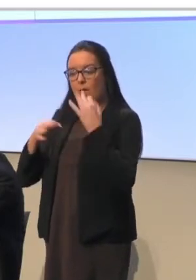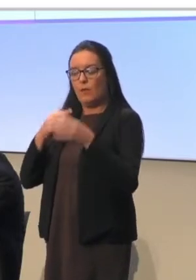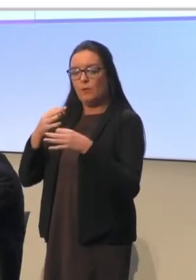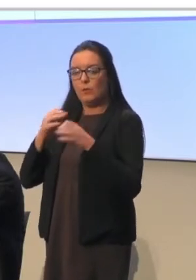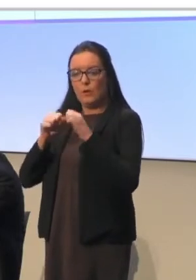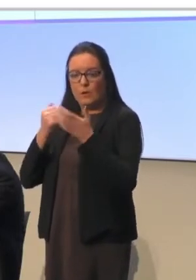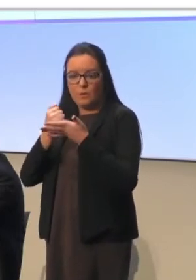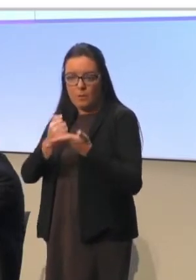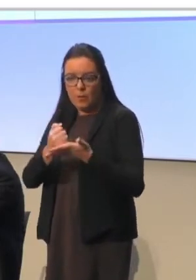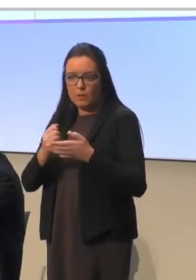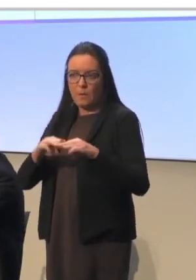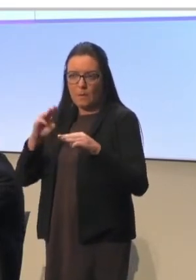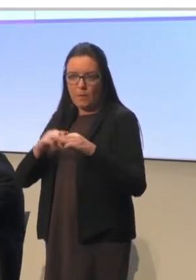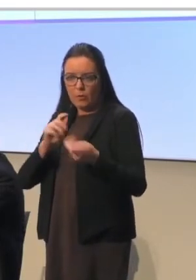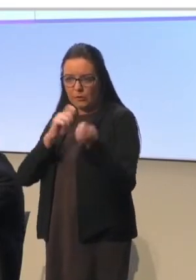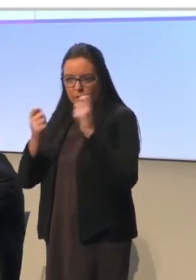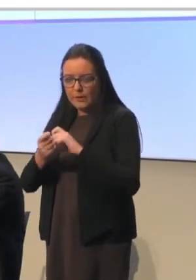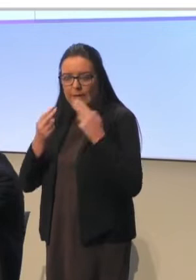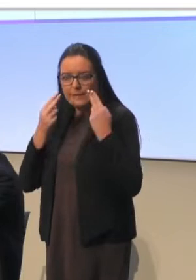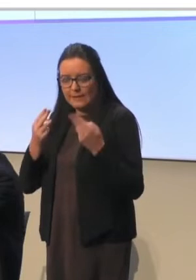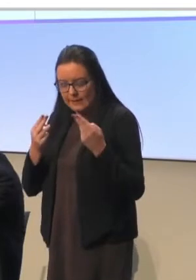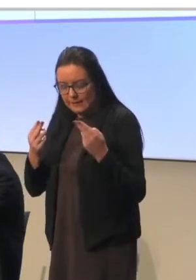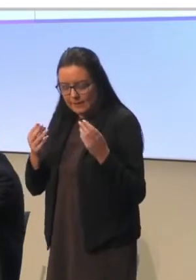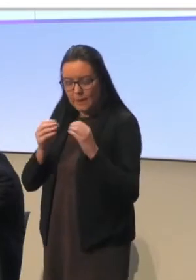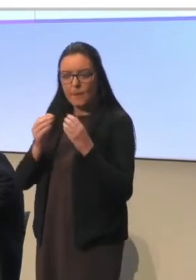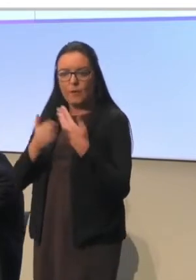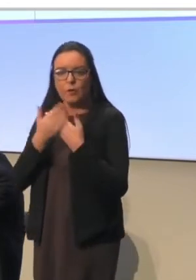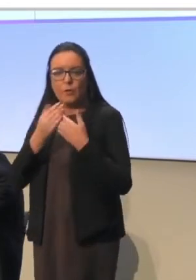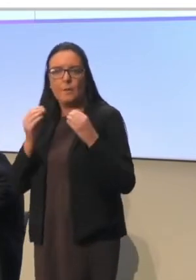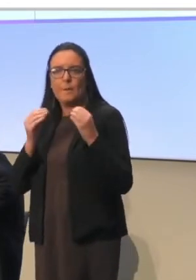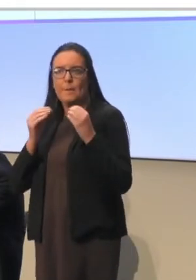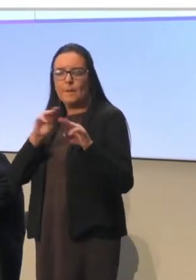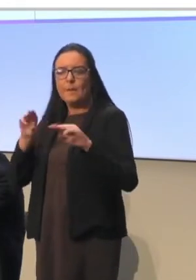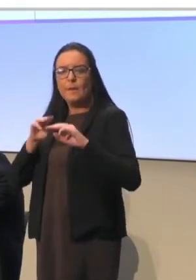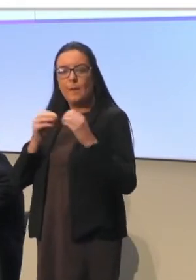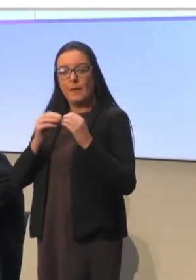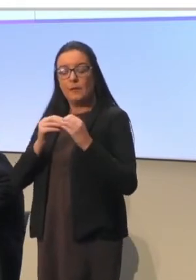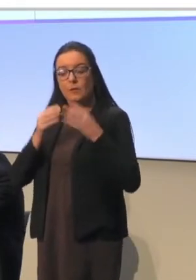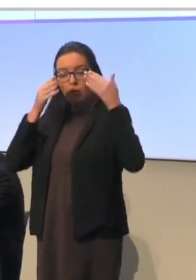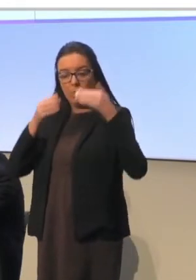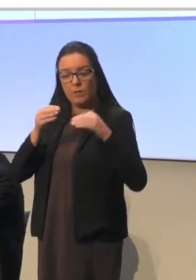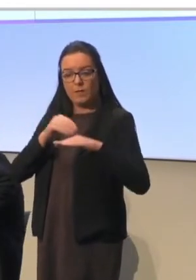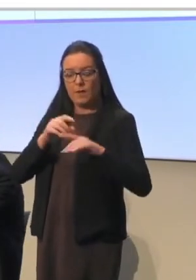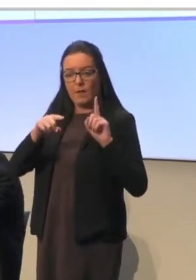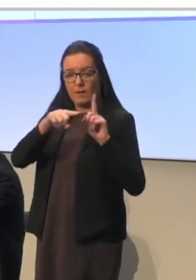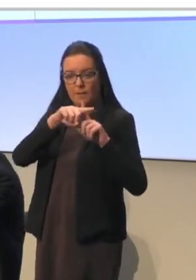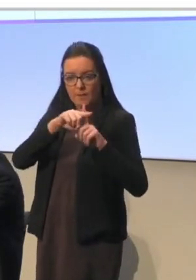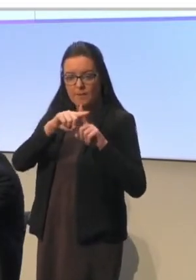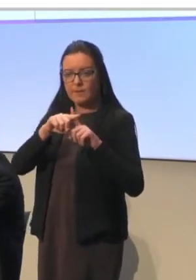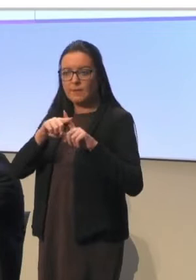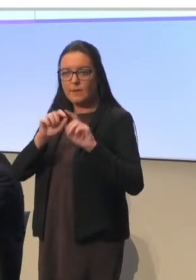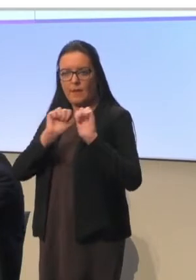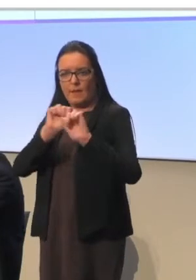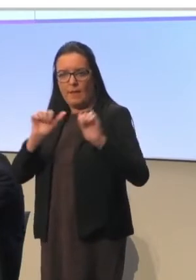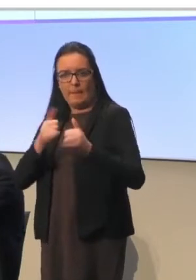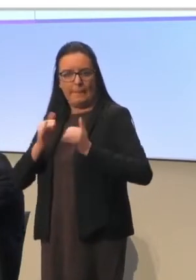changes, young people mentioned wanting more encouragement so that the focus would be on the positives and their kind of potential instead of